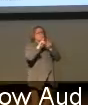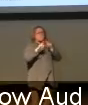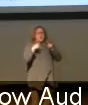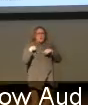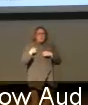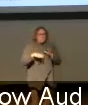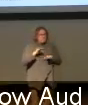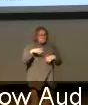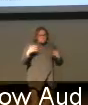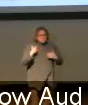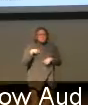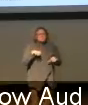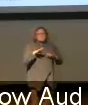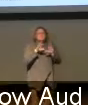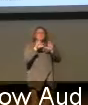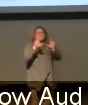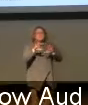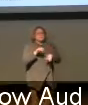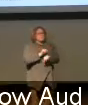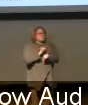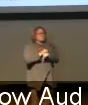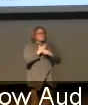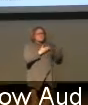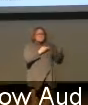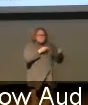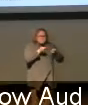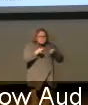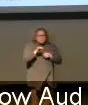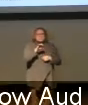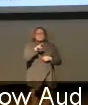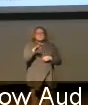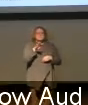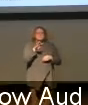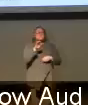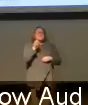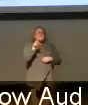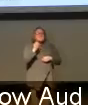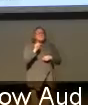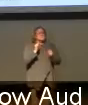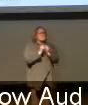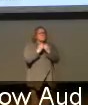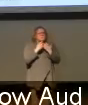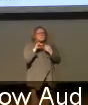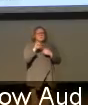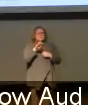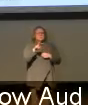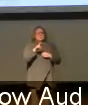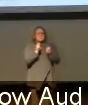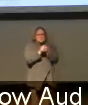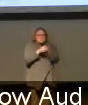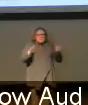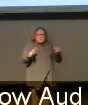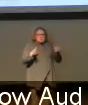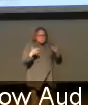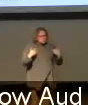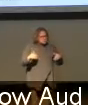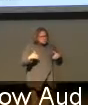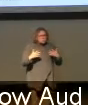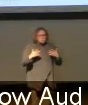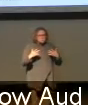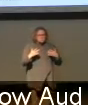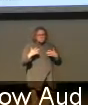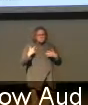proactively managing ICU beds into the organization with the ICU expansion that we really never got to what I would